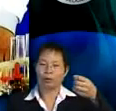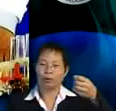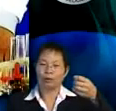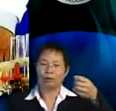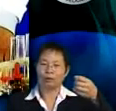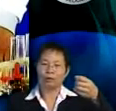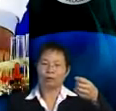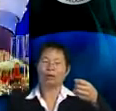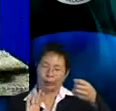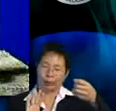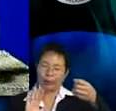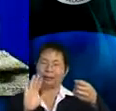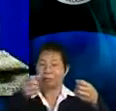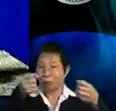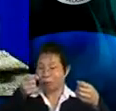Wait, hold on.